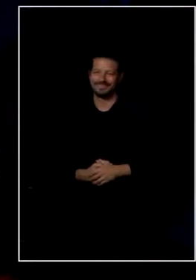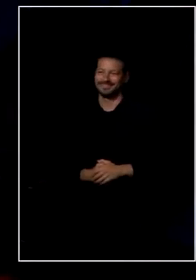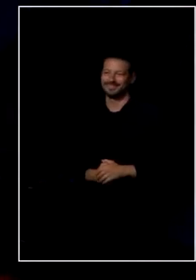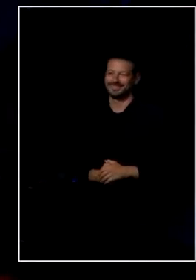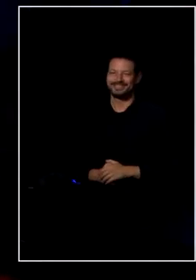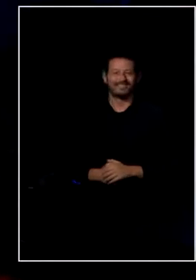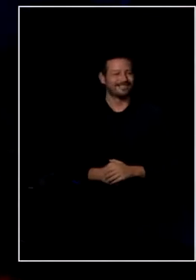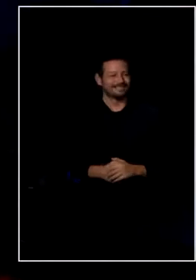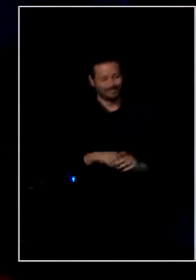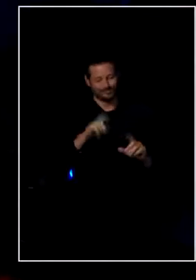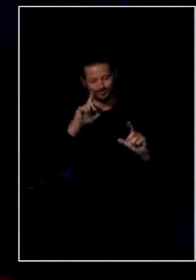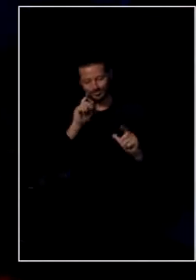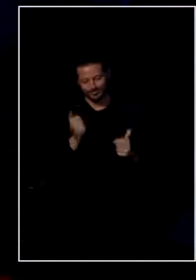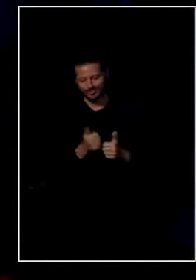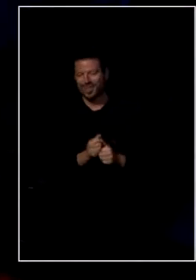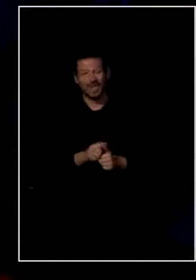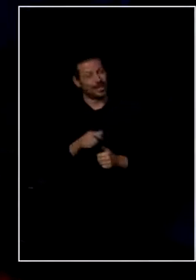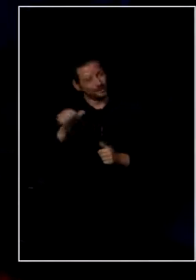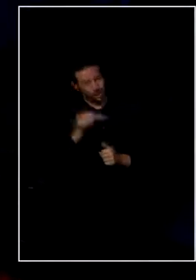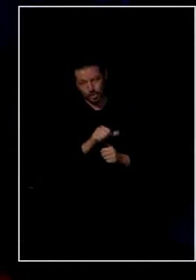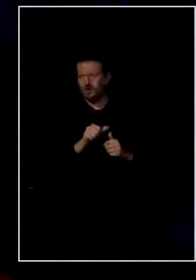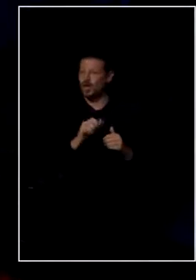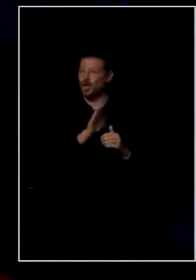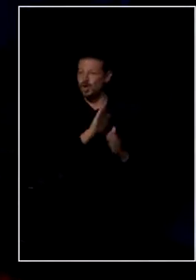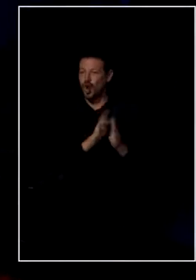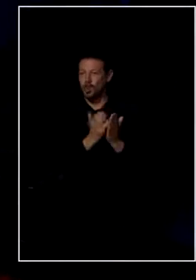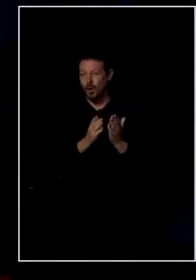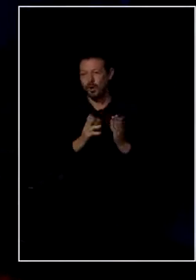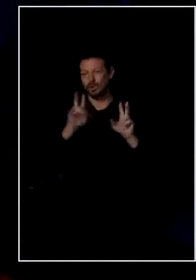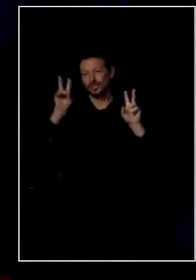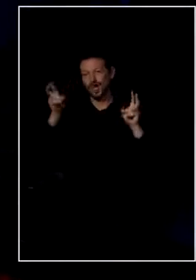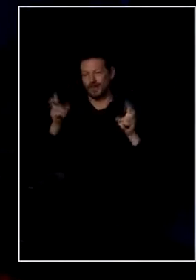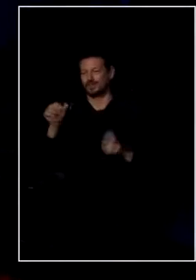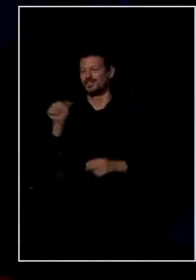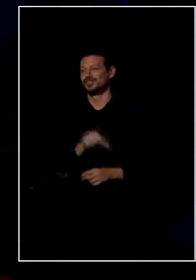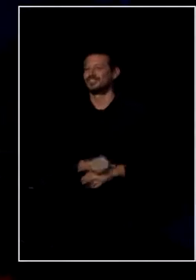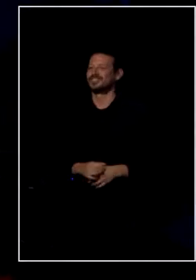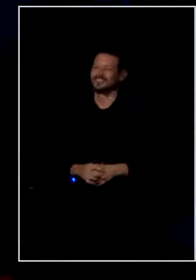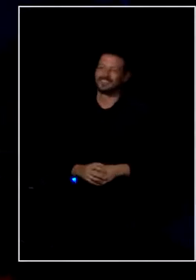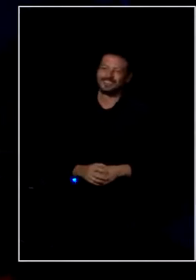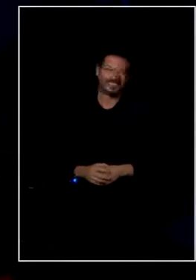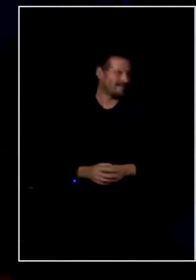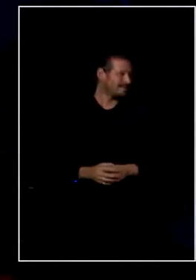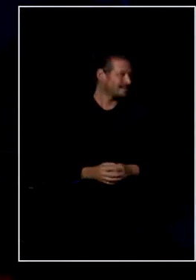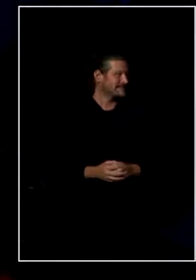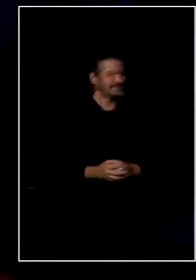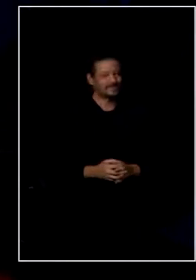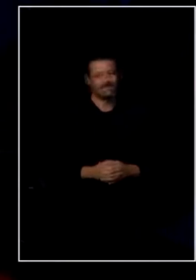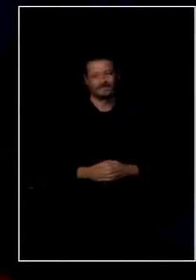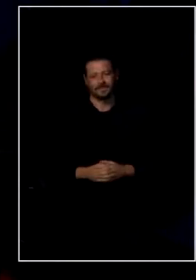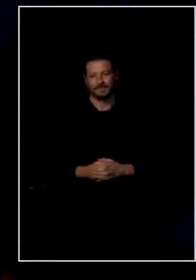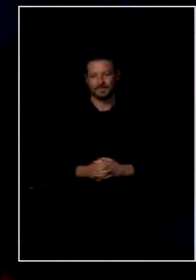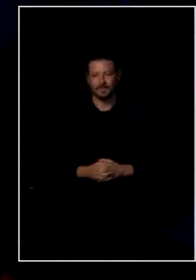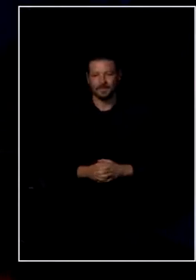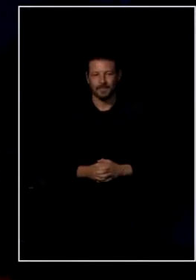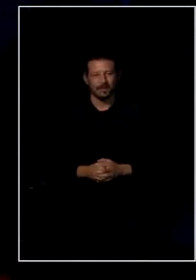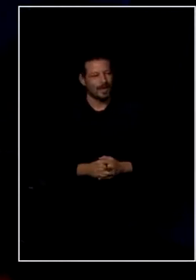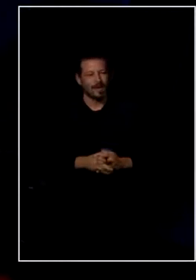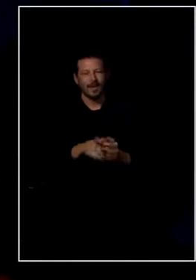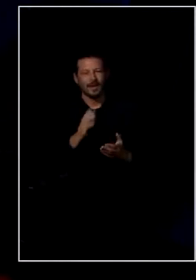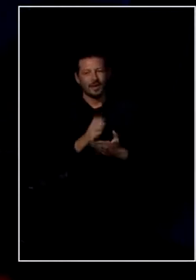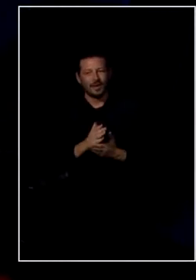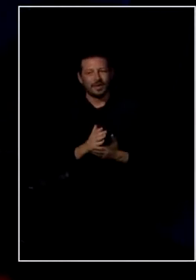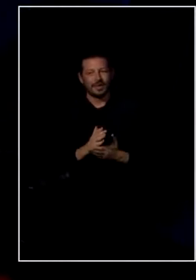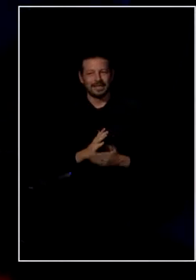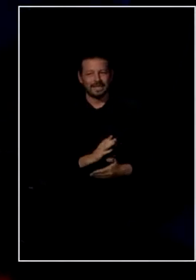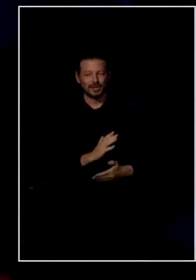I love that. That will be the title of your book. That's why, I'm a punk now. It's a really interesting area that I just want to explore